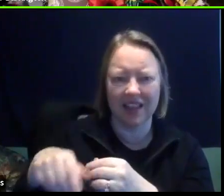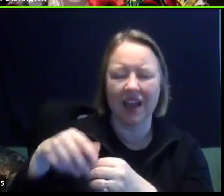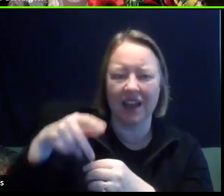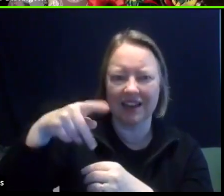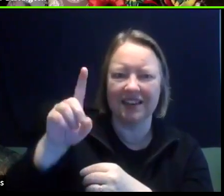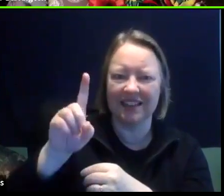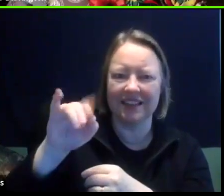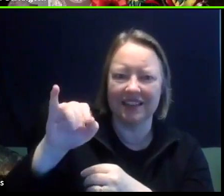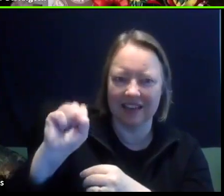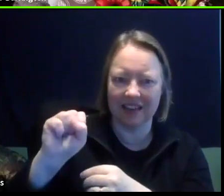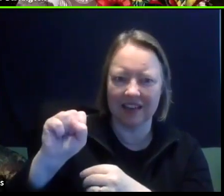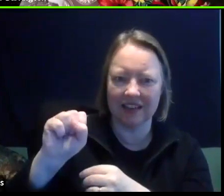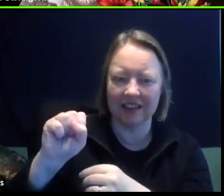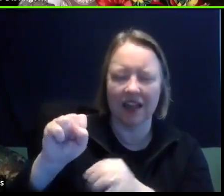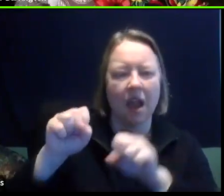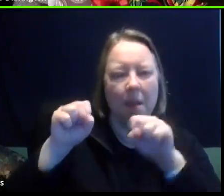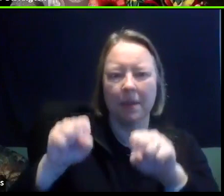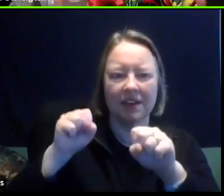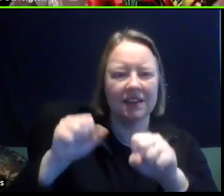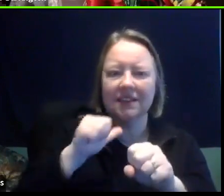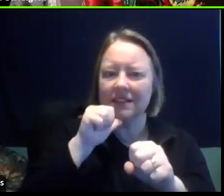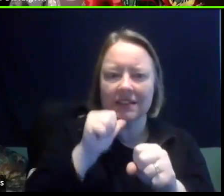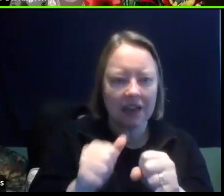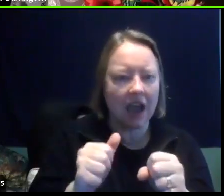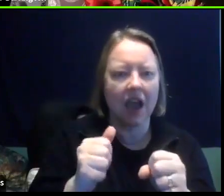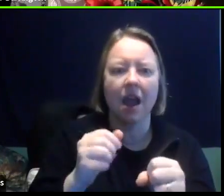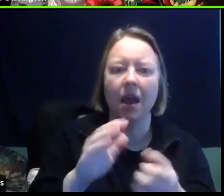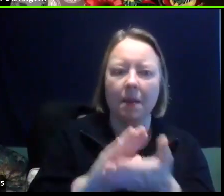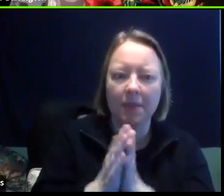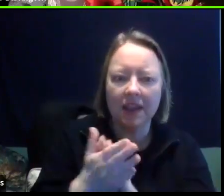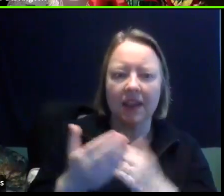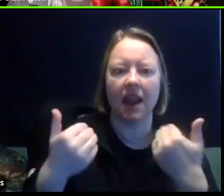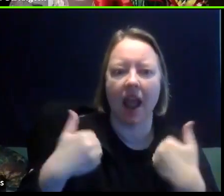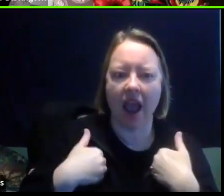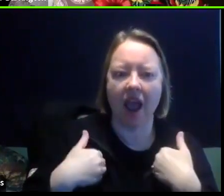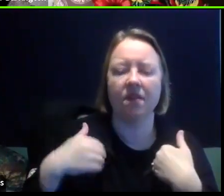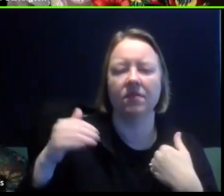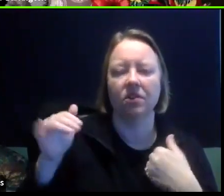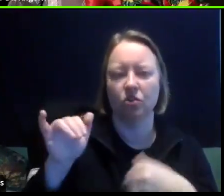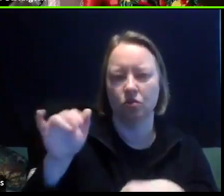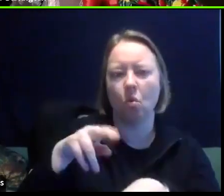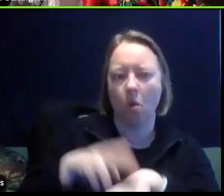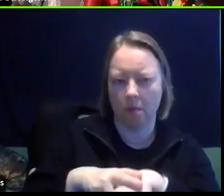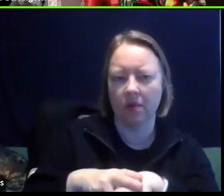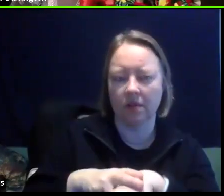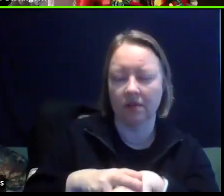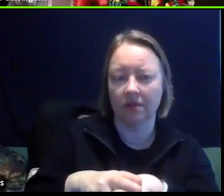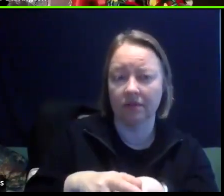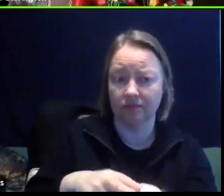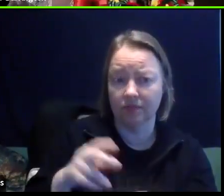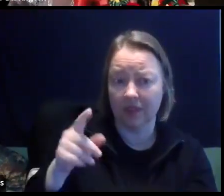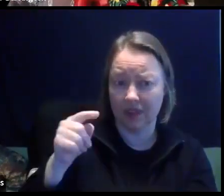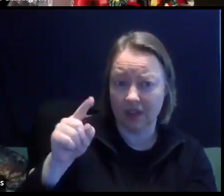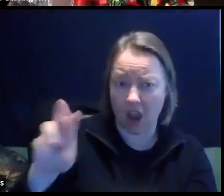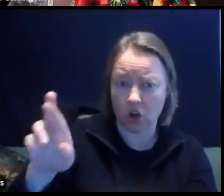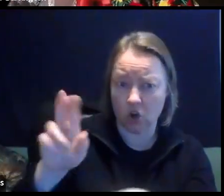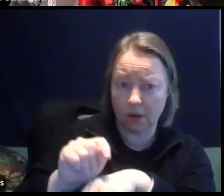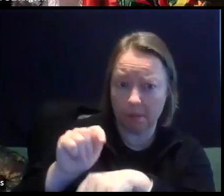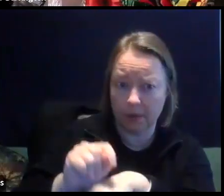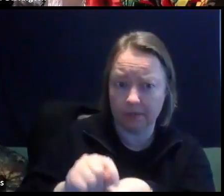the ability not to do, to be, to have, as you normally would. Dr. Temple? You